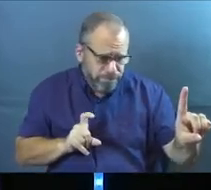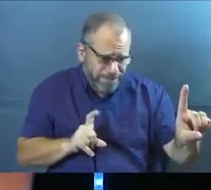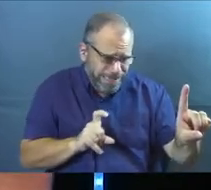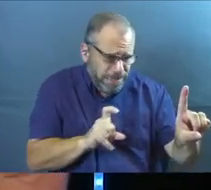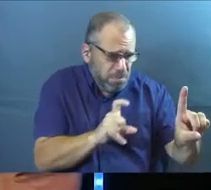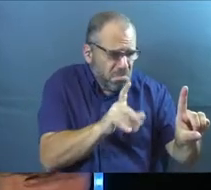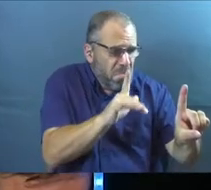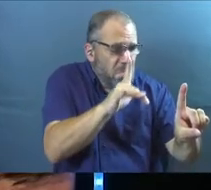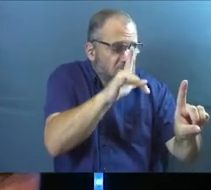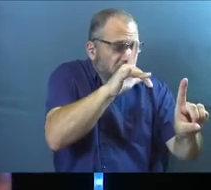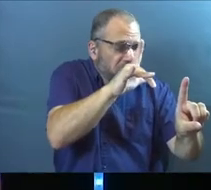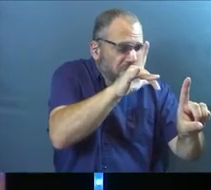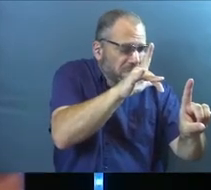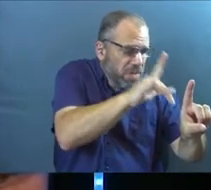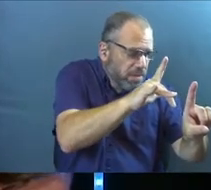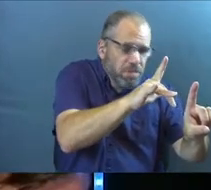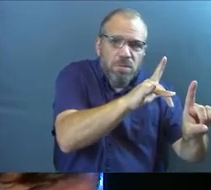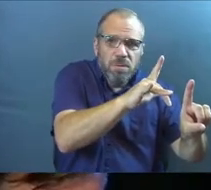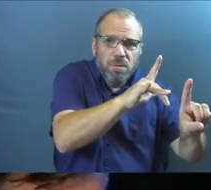gets healed.